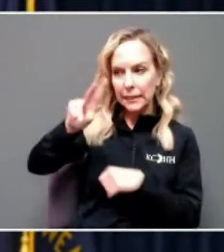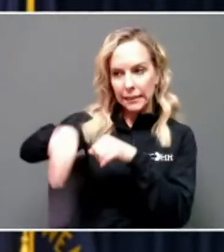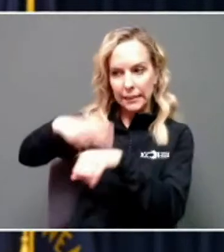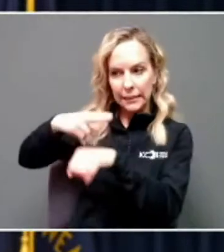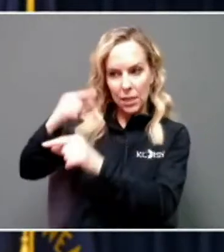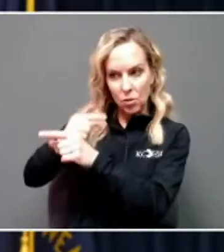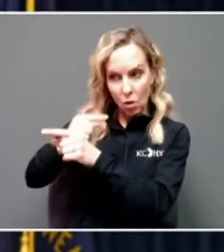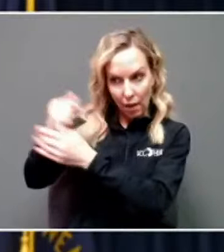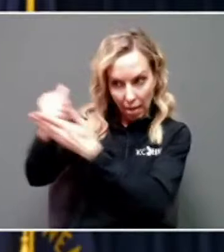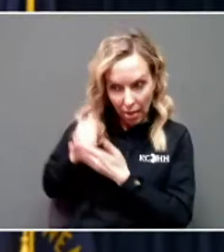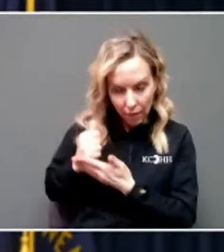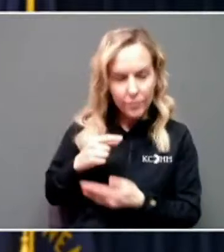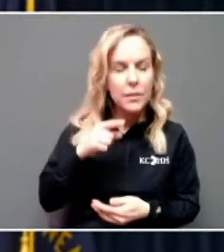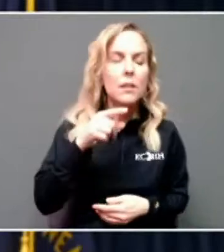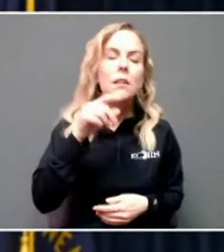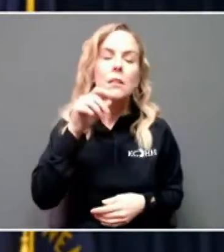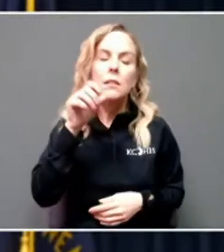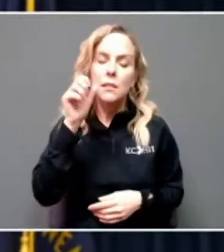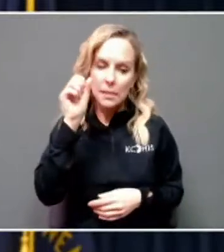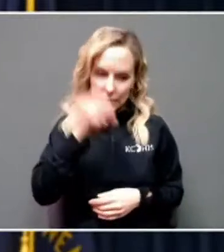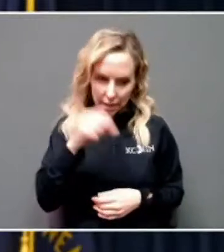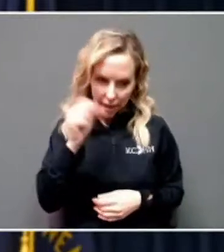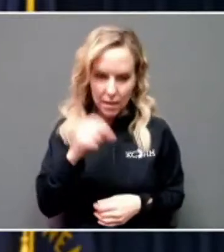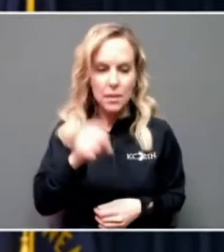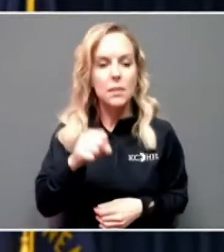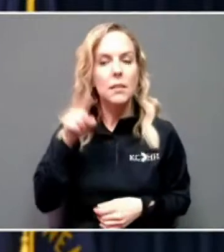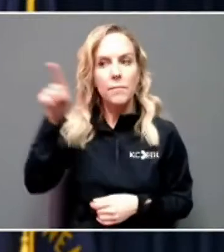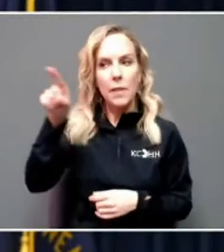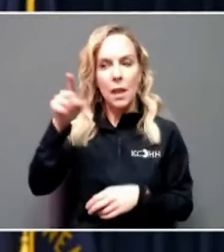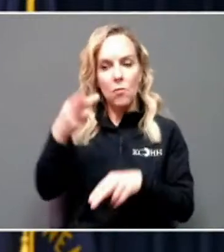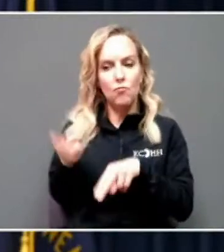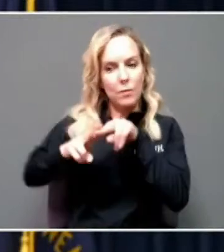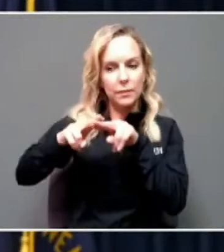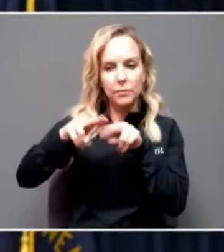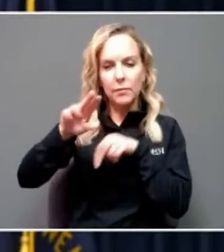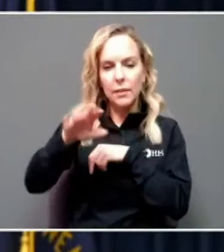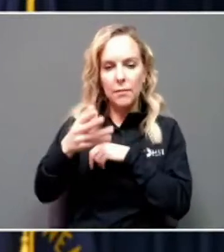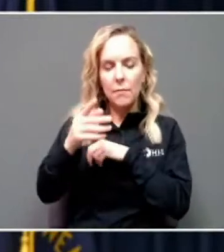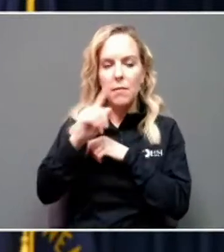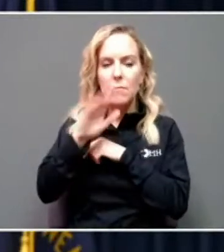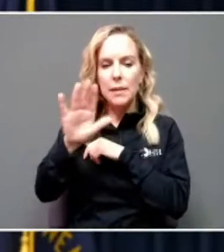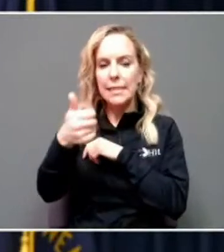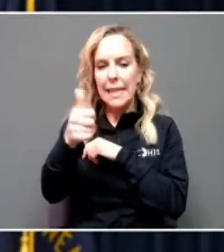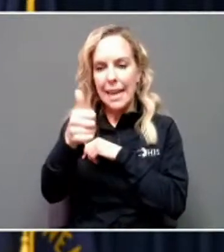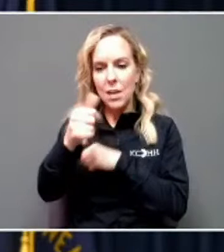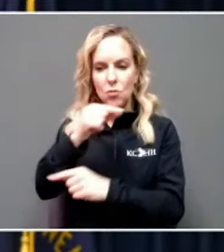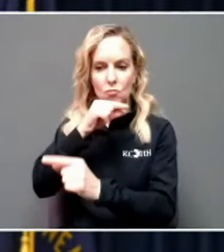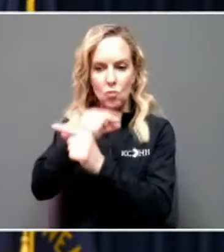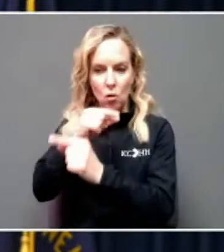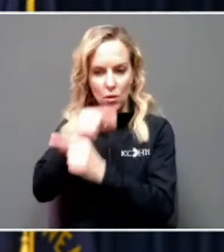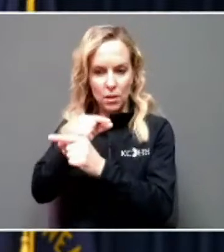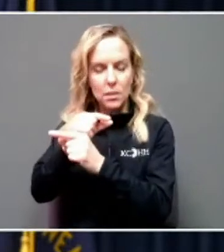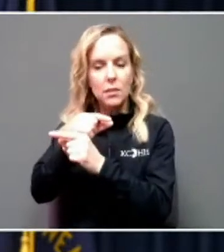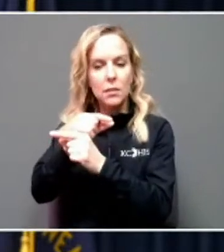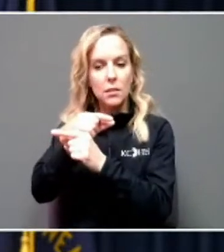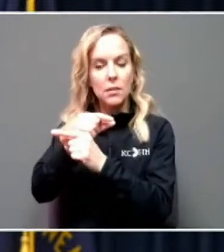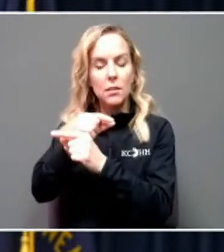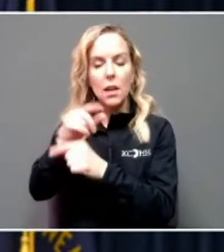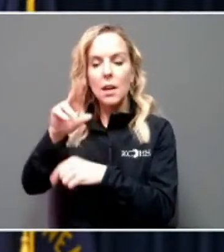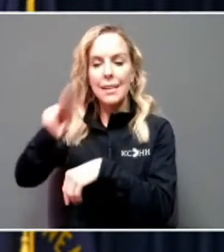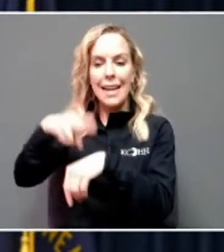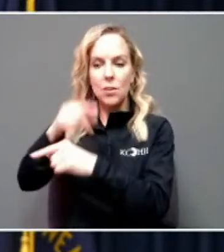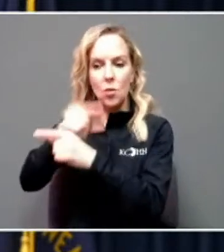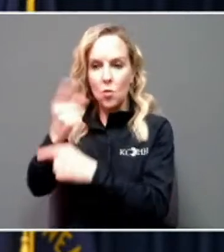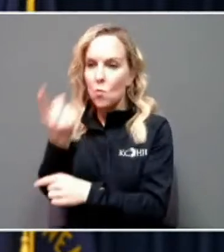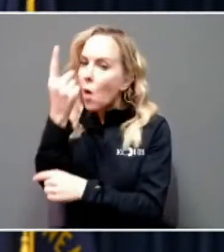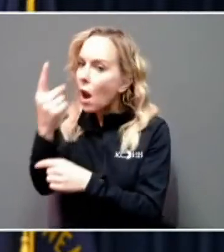helping. We've actually increased our presence by about 10 guardsmen in one additional hospital. And I want to be careful